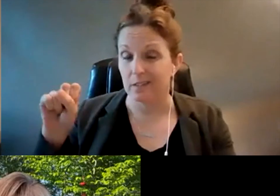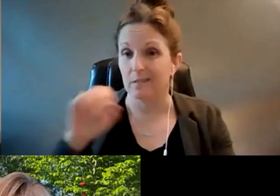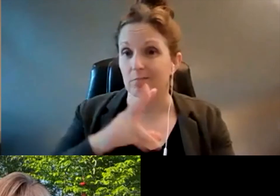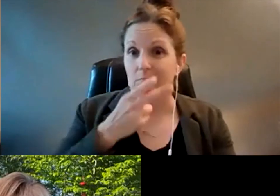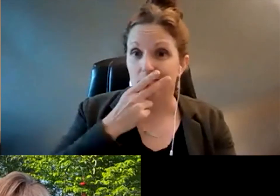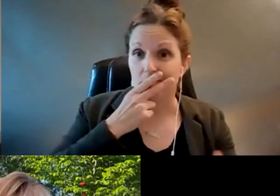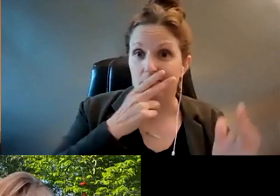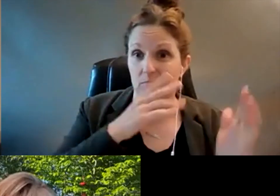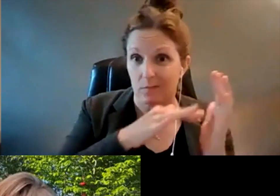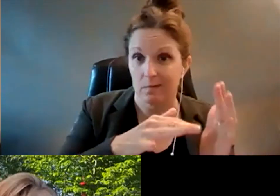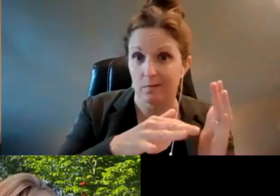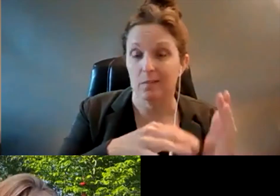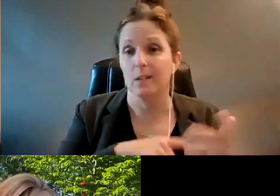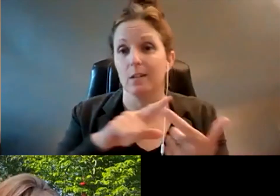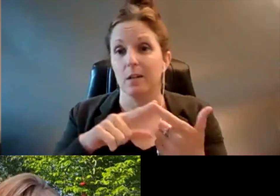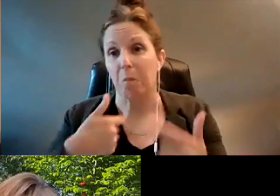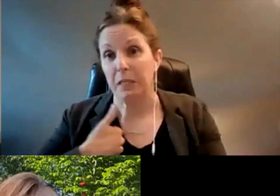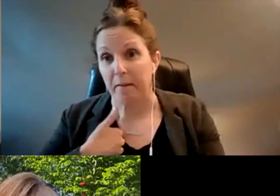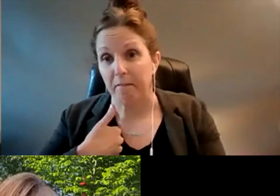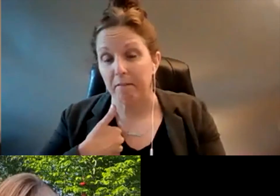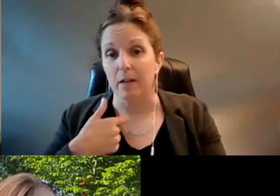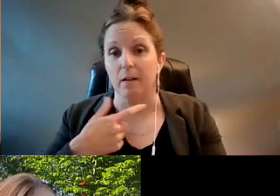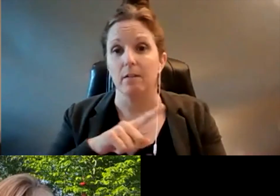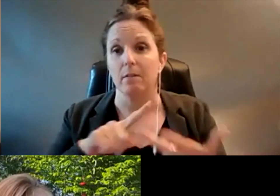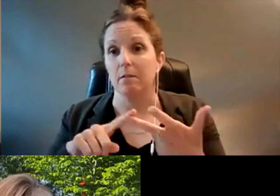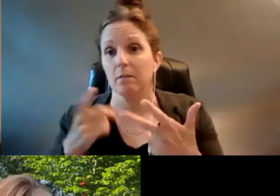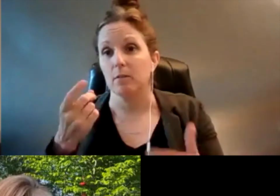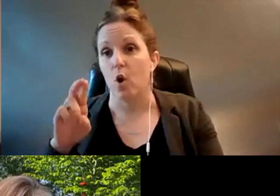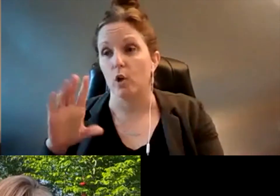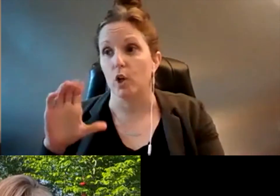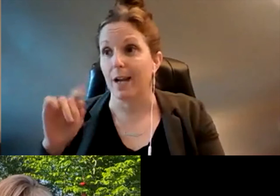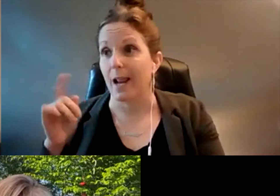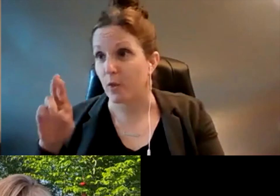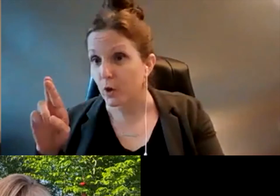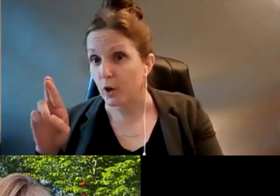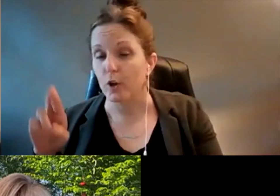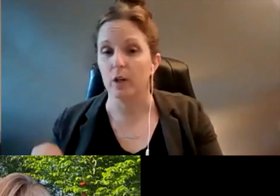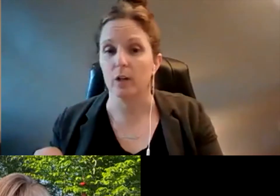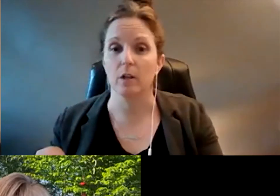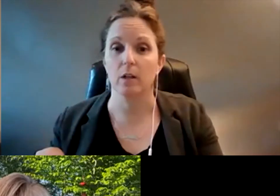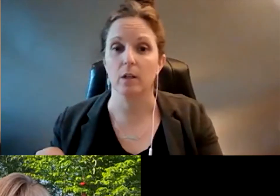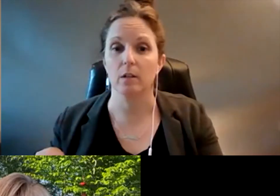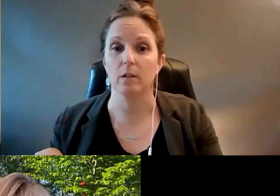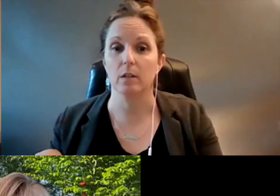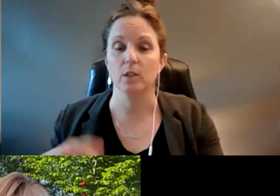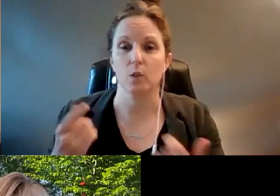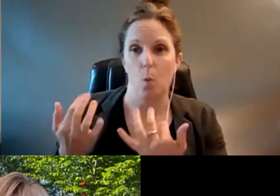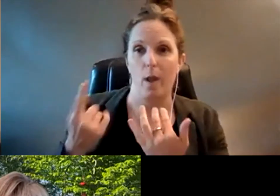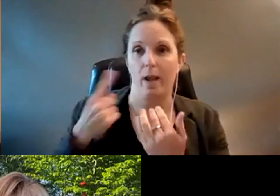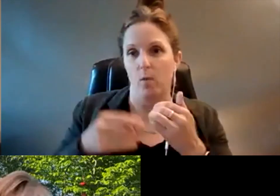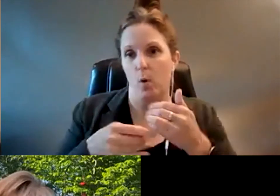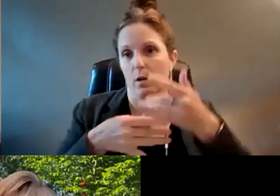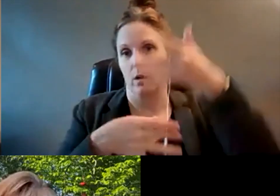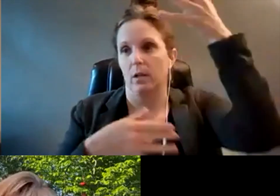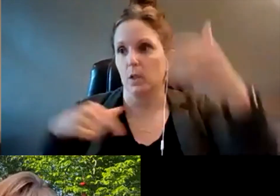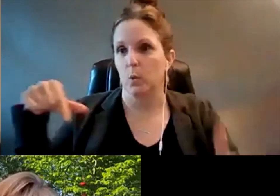far. So we do have some time if folks do still want to send in questions either for Dr. Evins or for Corey or myself